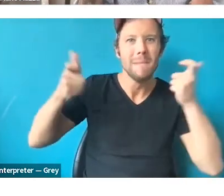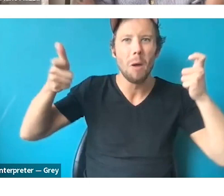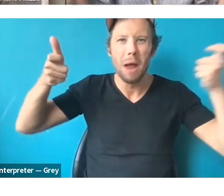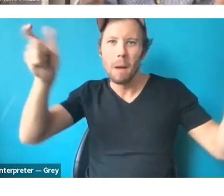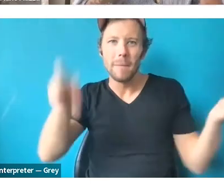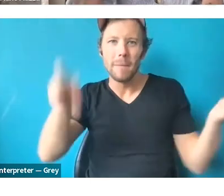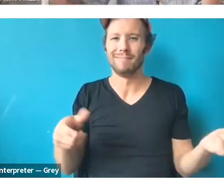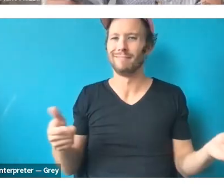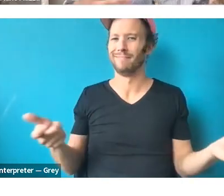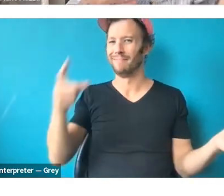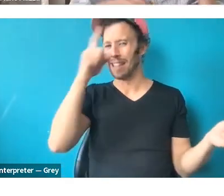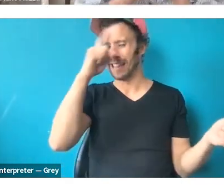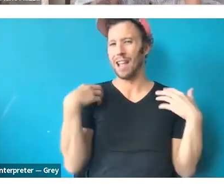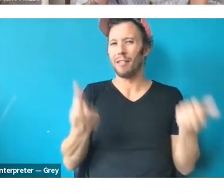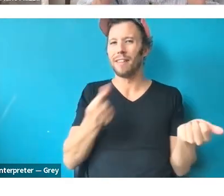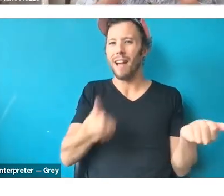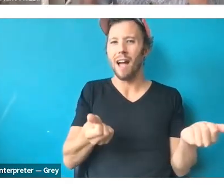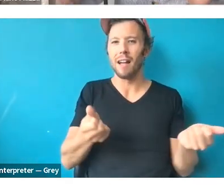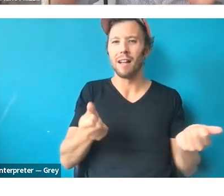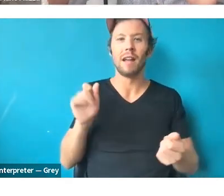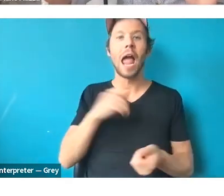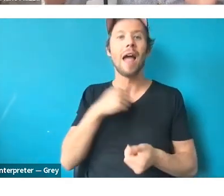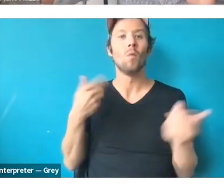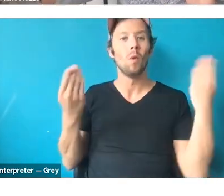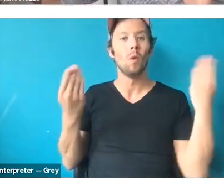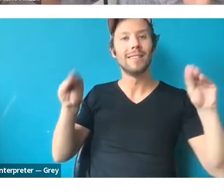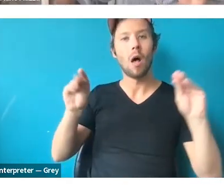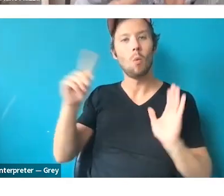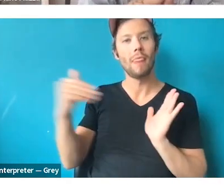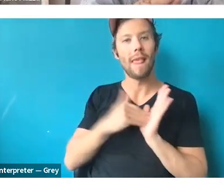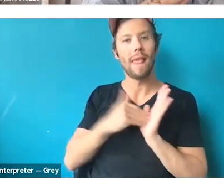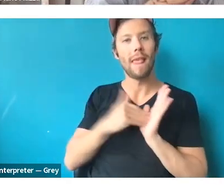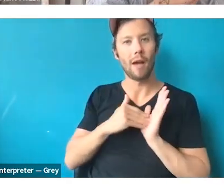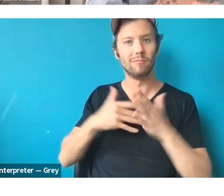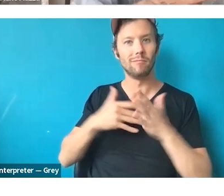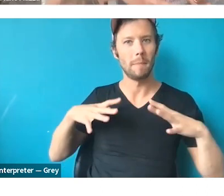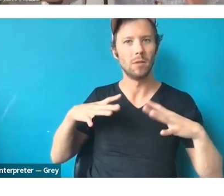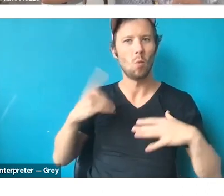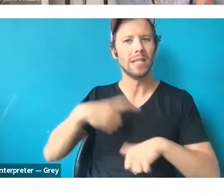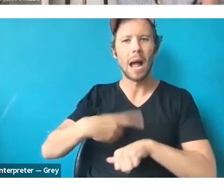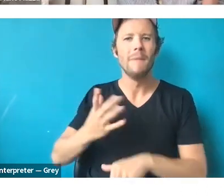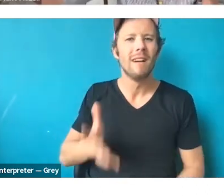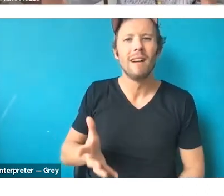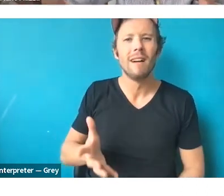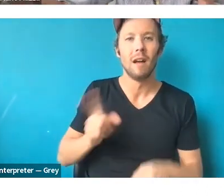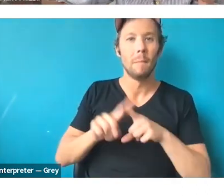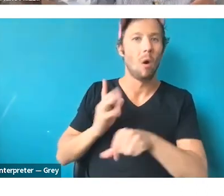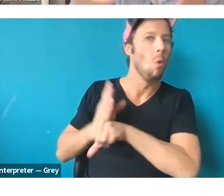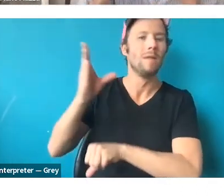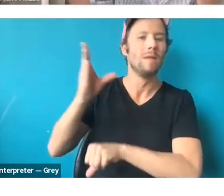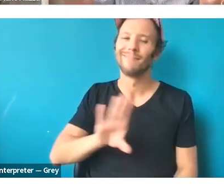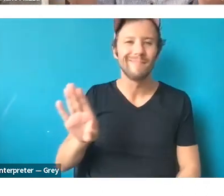think like 1,000-piece job at a time, perfect, which is still a lot. But to a company that is at a fast